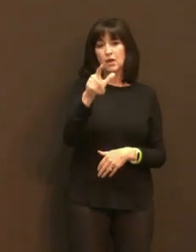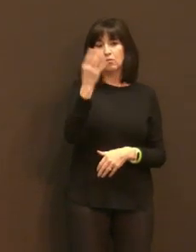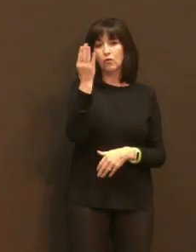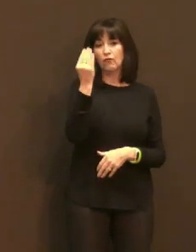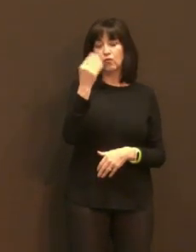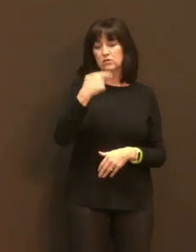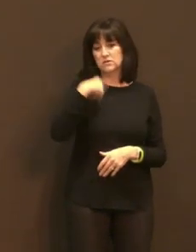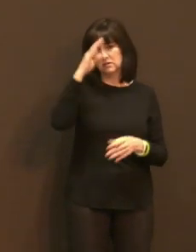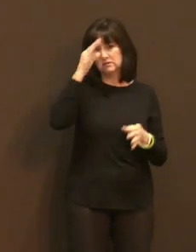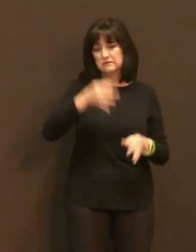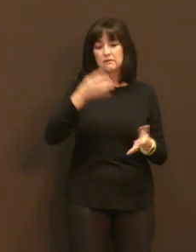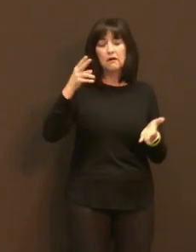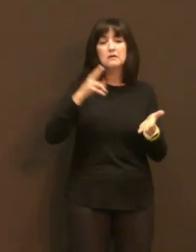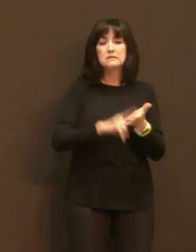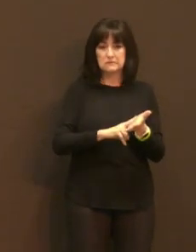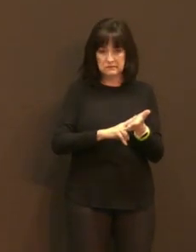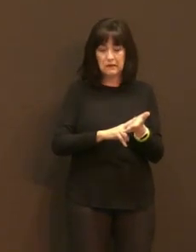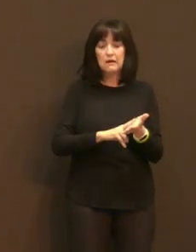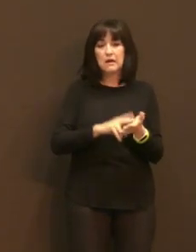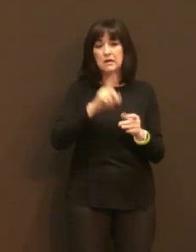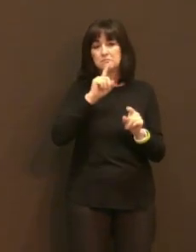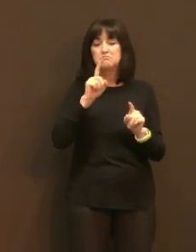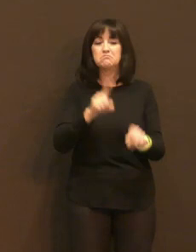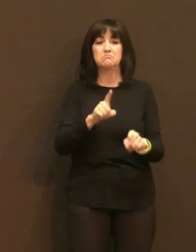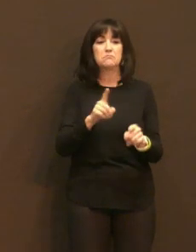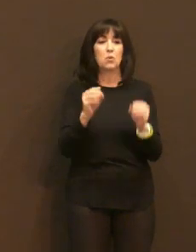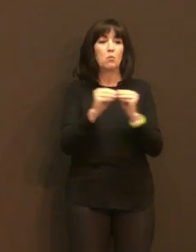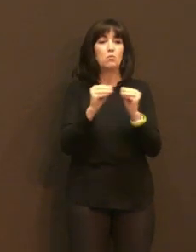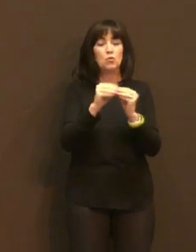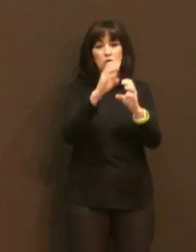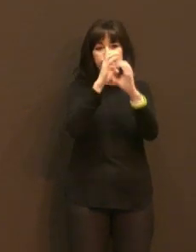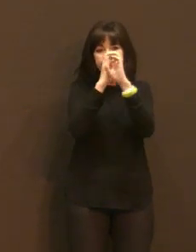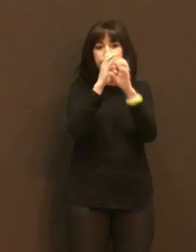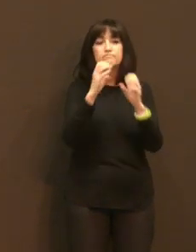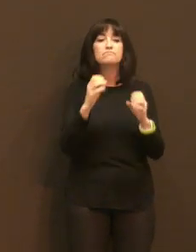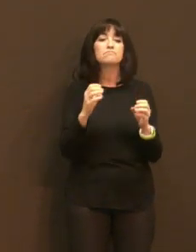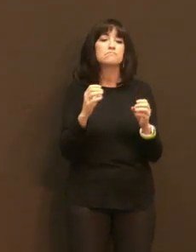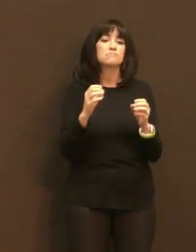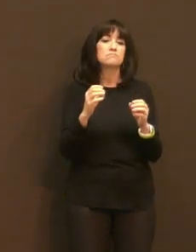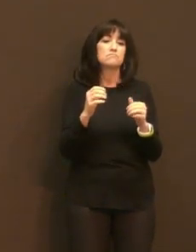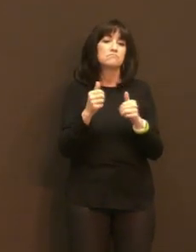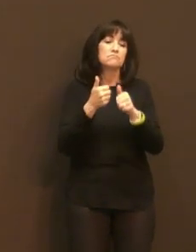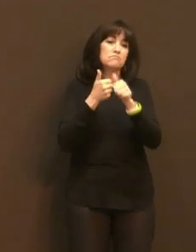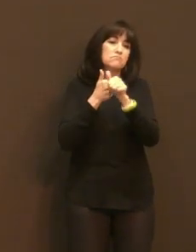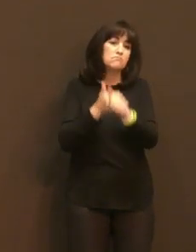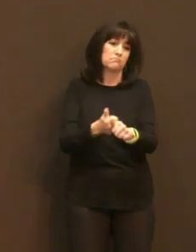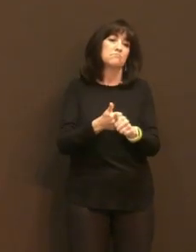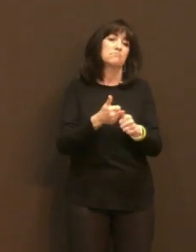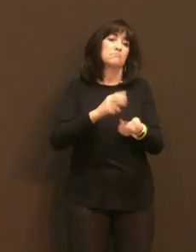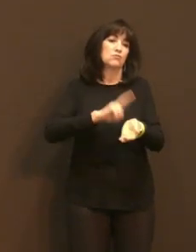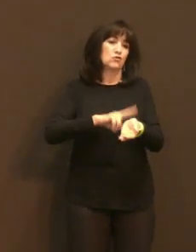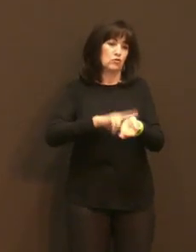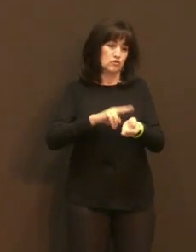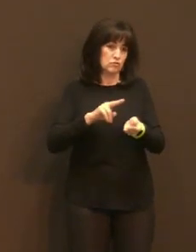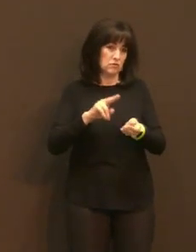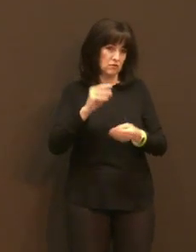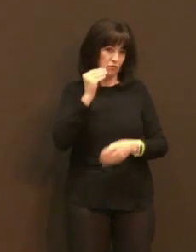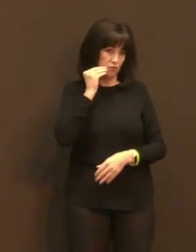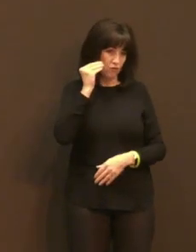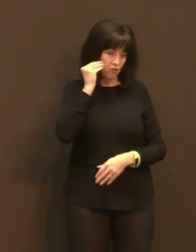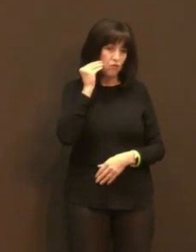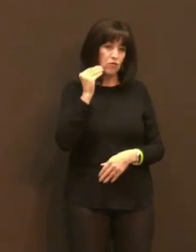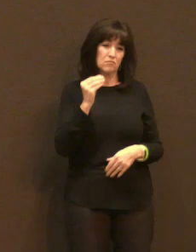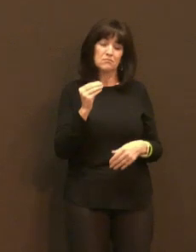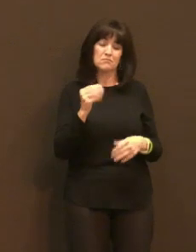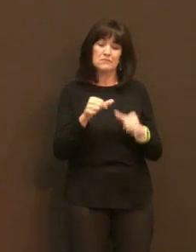important as we move forward here, and will continue to be important even after we get to the point